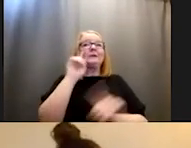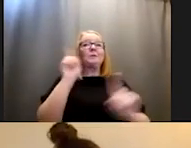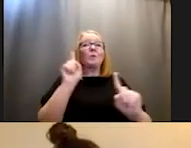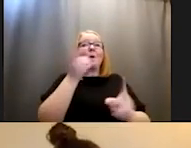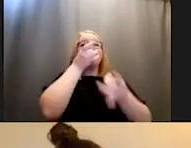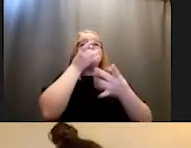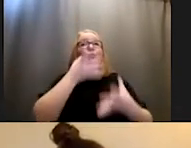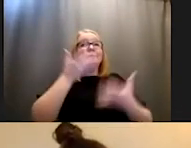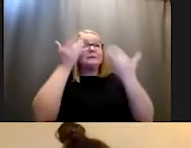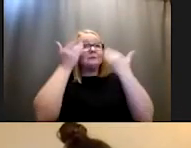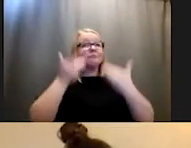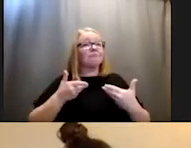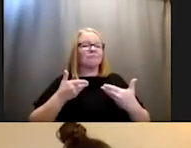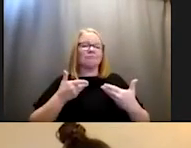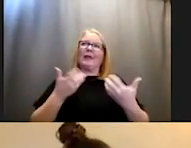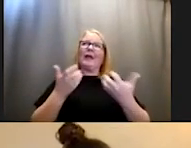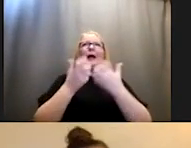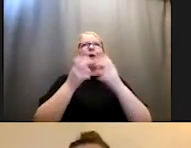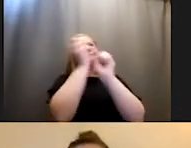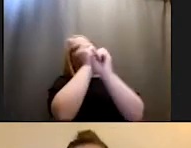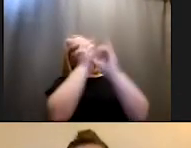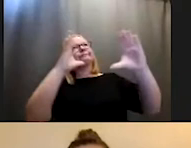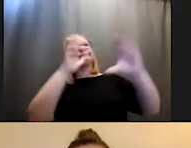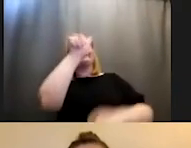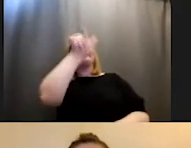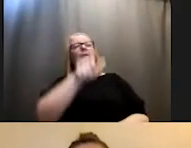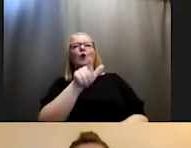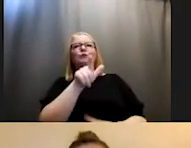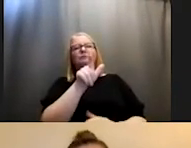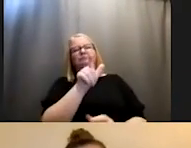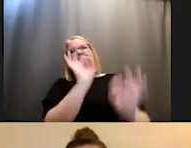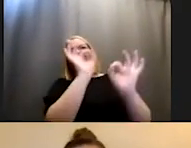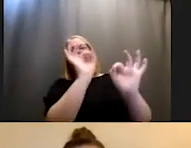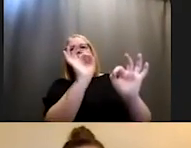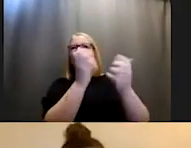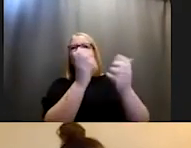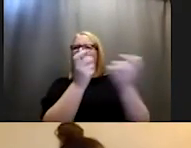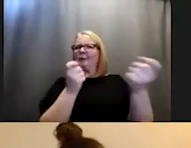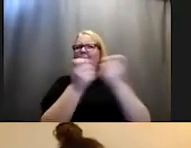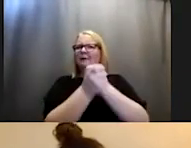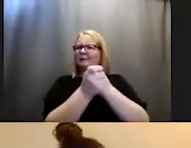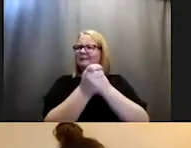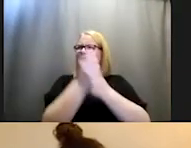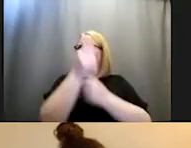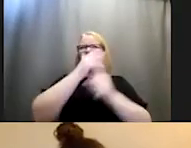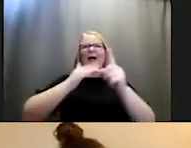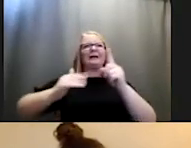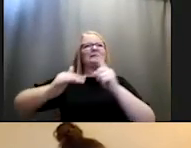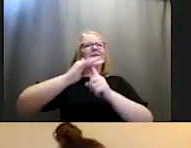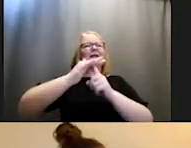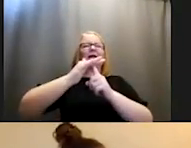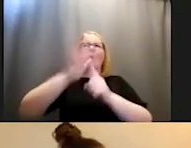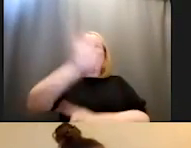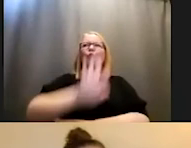changing during this time. And I think a really great way of looking at how beauty ideals change within a society or within a